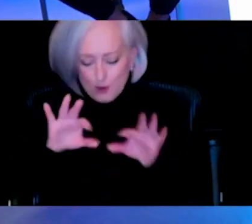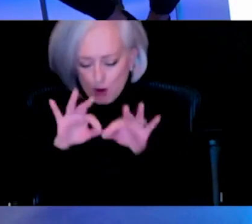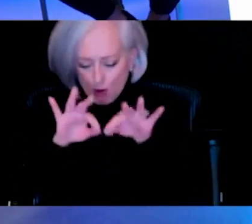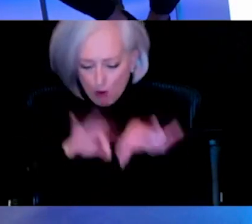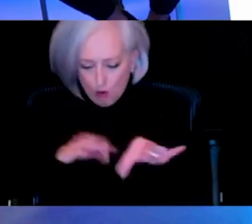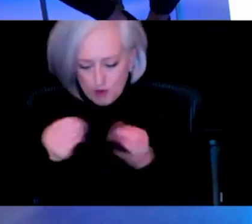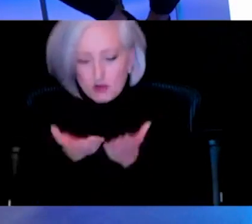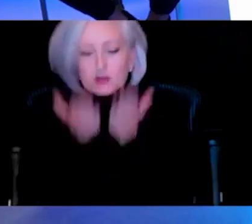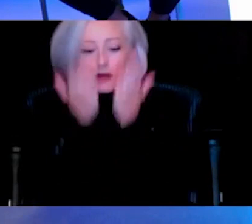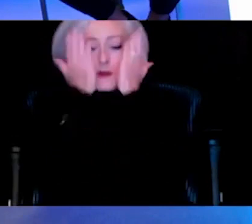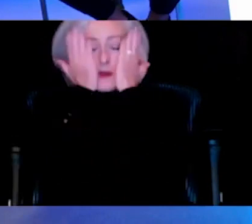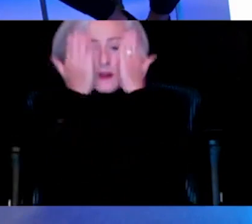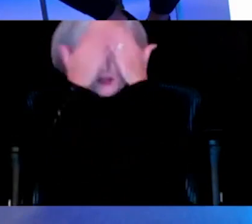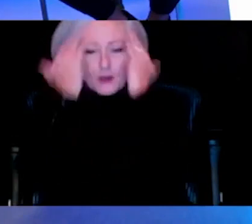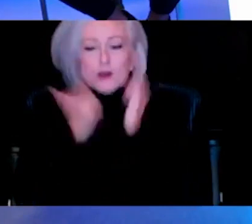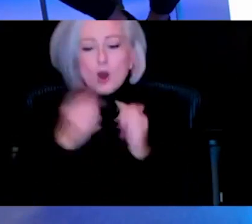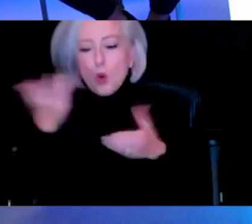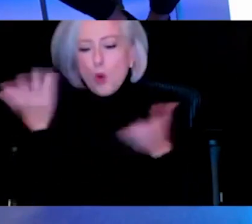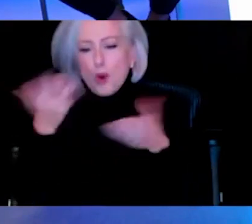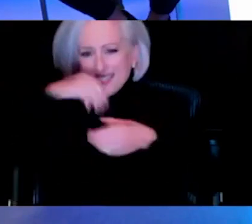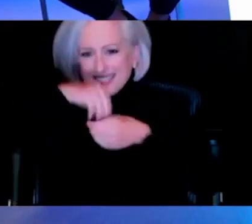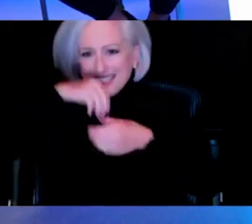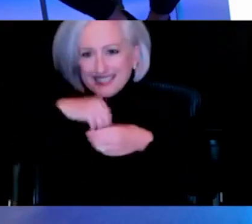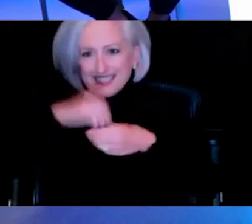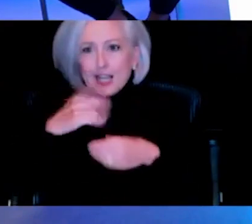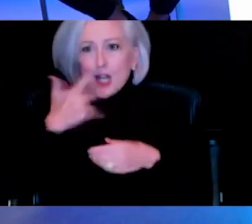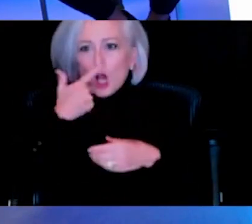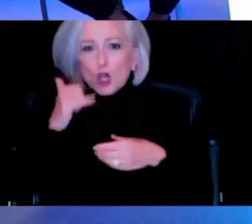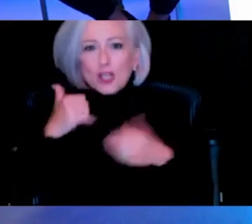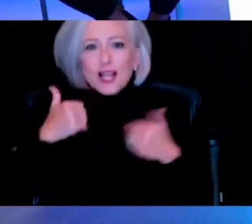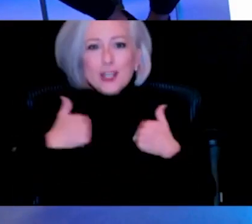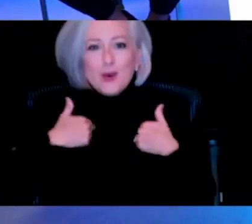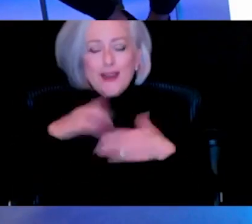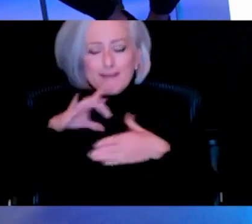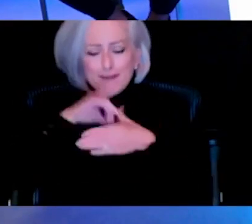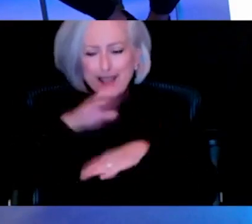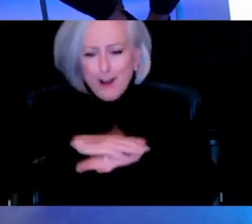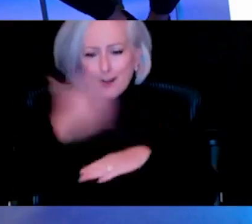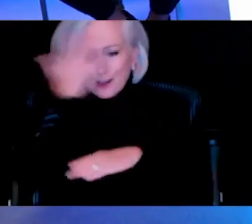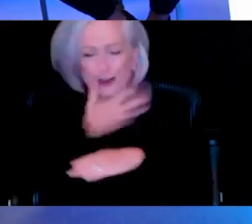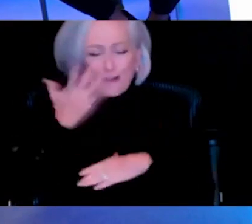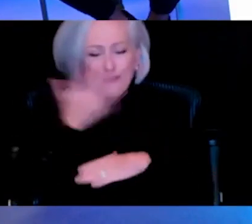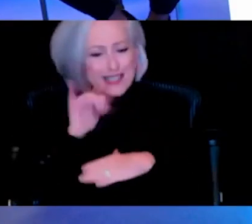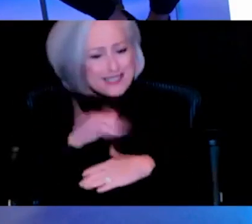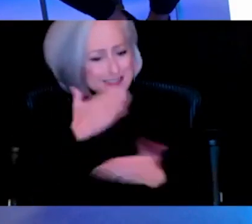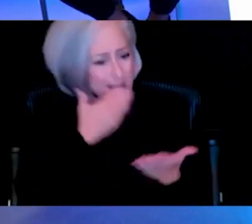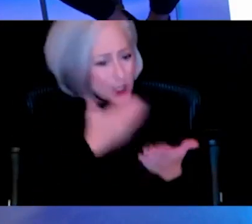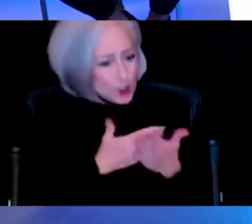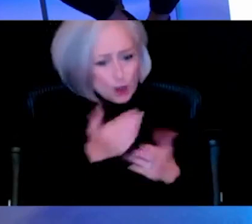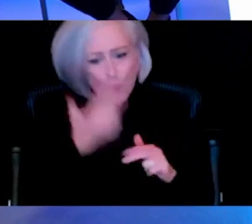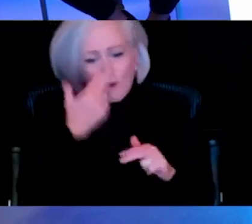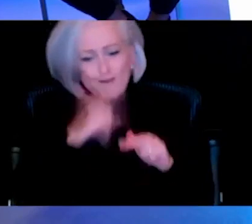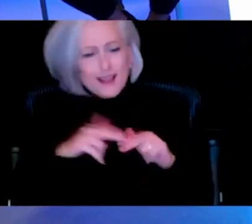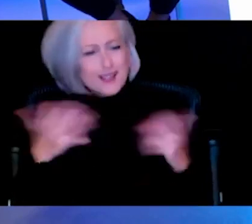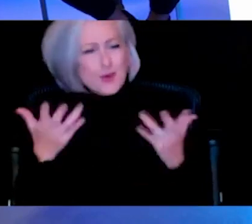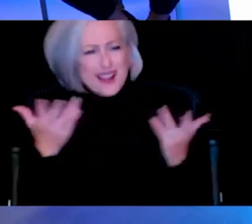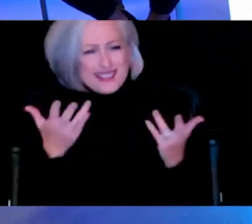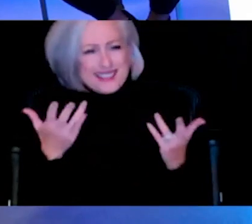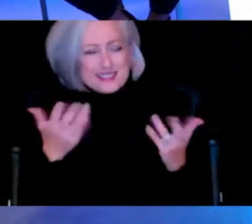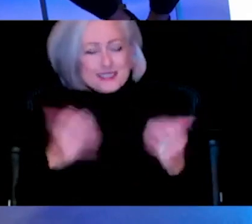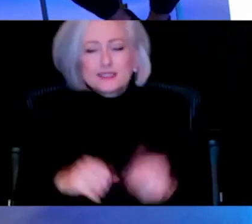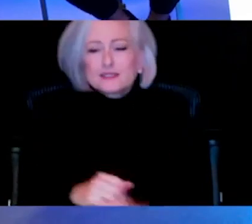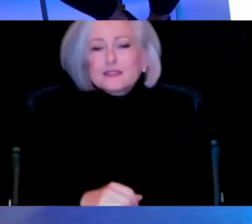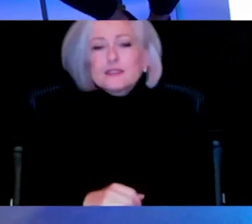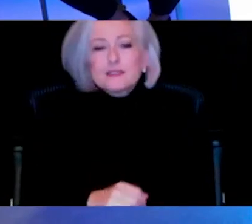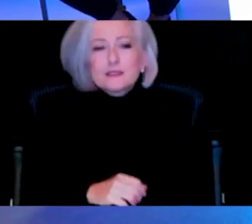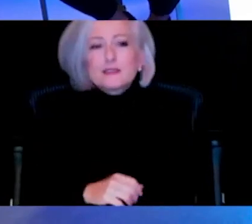weird things that look like you have meat on your face? And are they good, helpful, or are they just for fun? So a lot